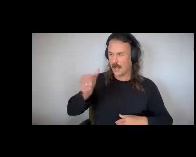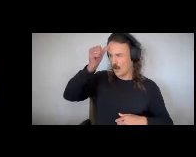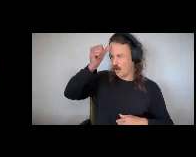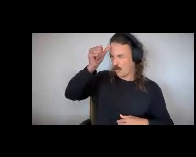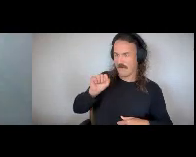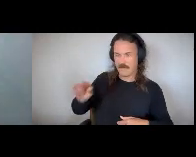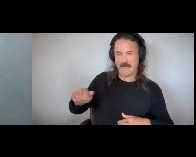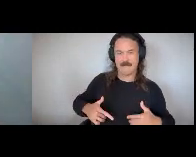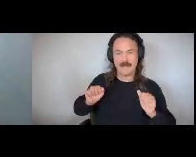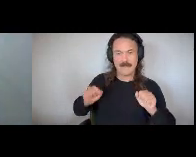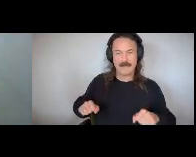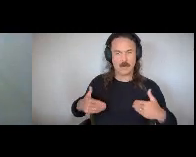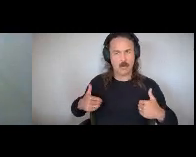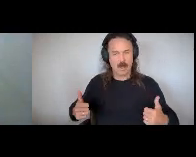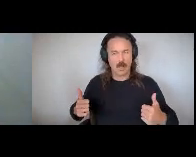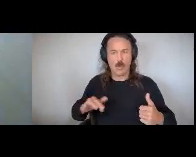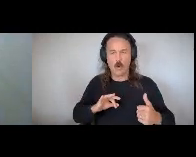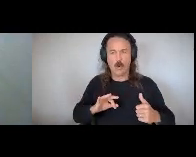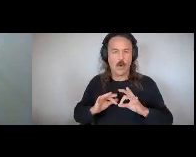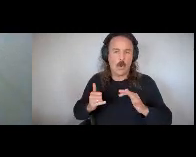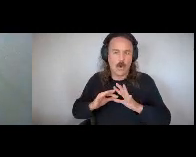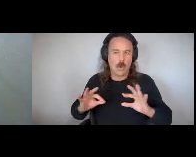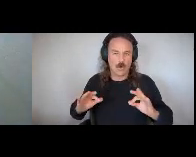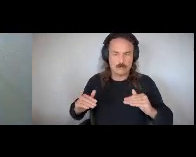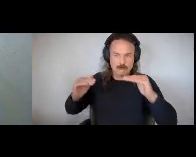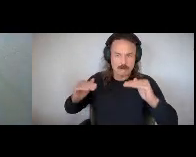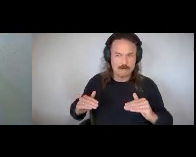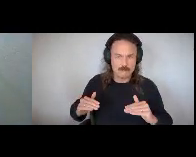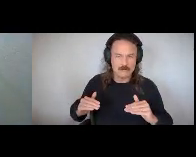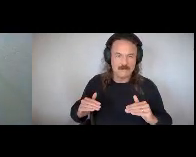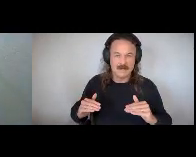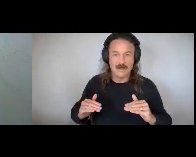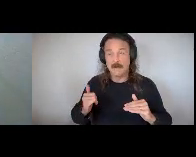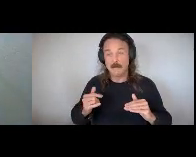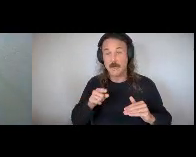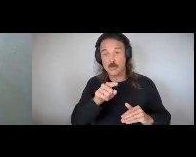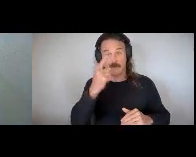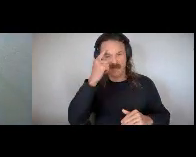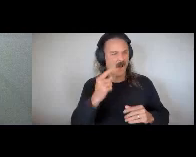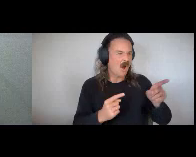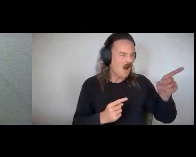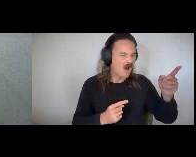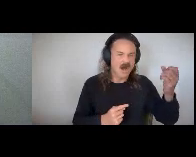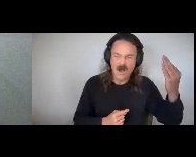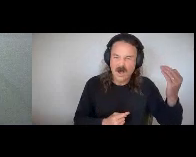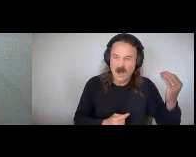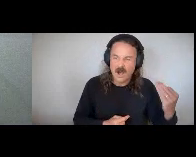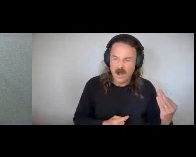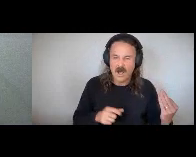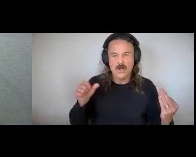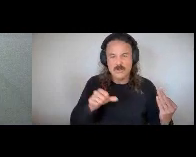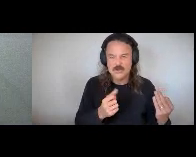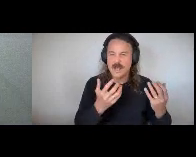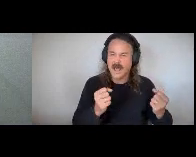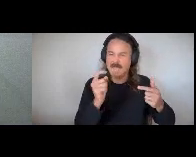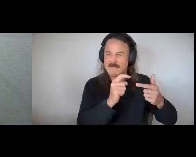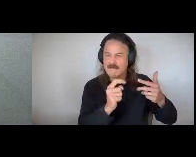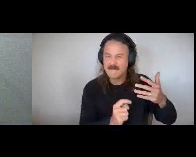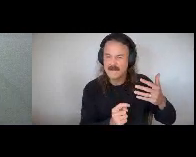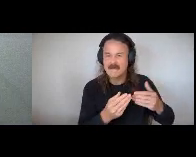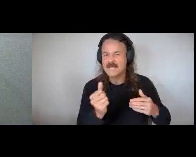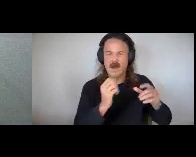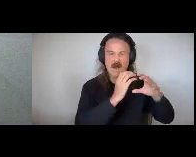disability. Now that's a bit of a challenge because obviously some things you might think are missing, some things are summed up and aggregated, but we'll talk